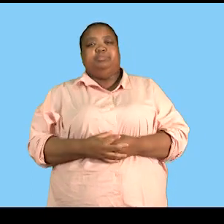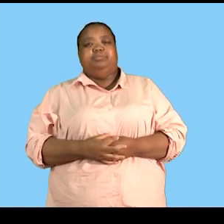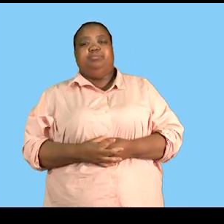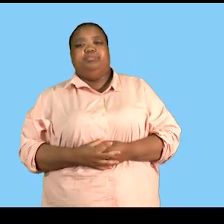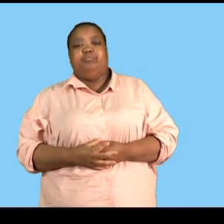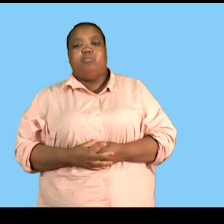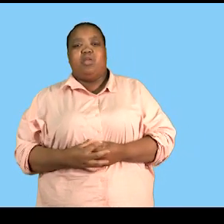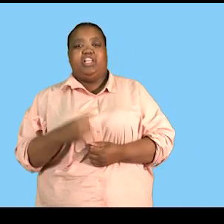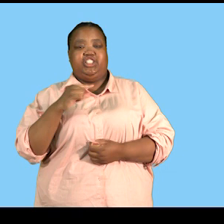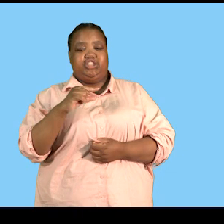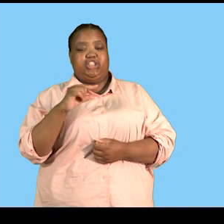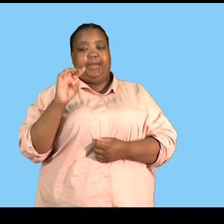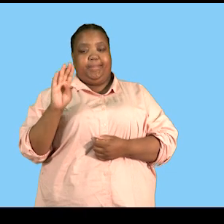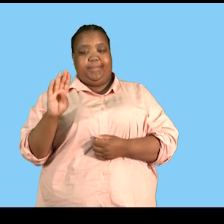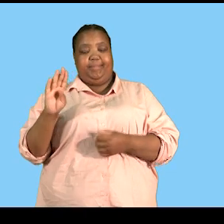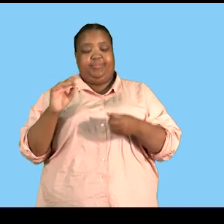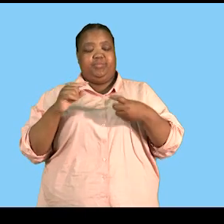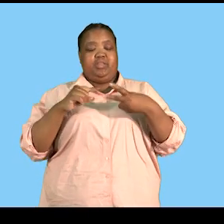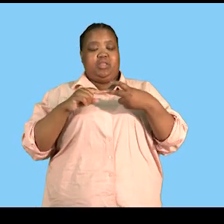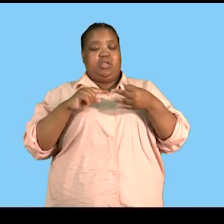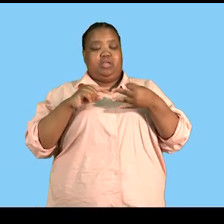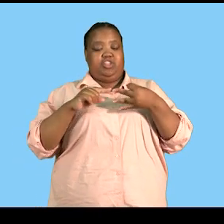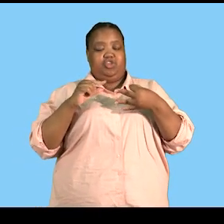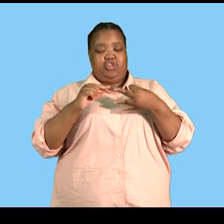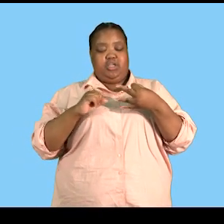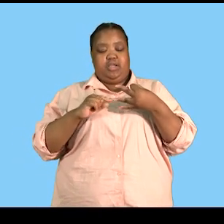it's going to be G, B, B.